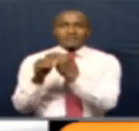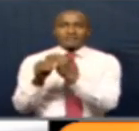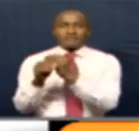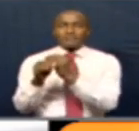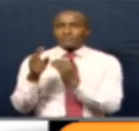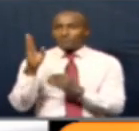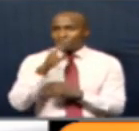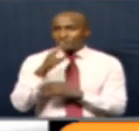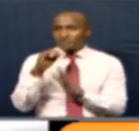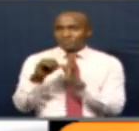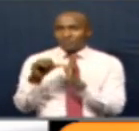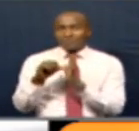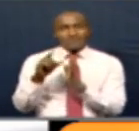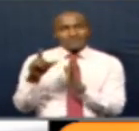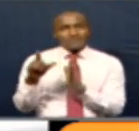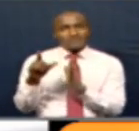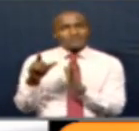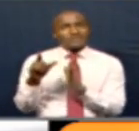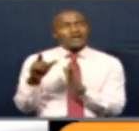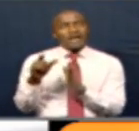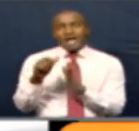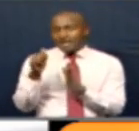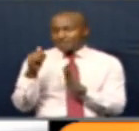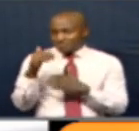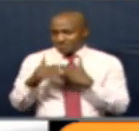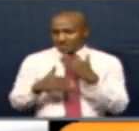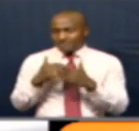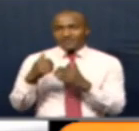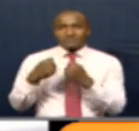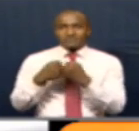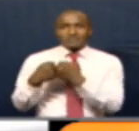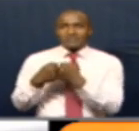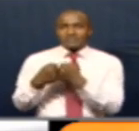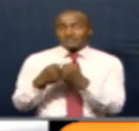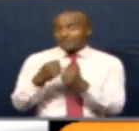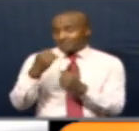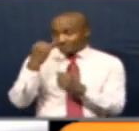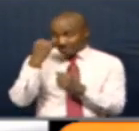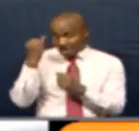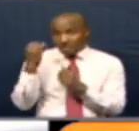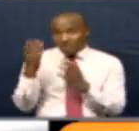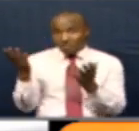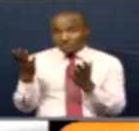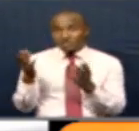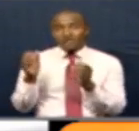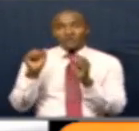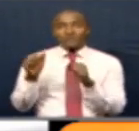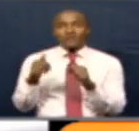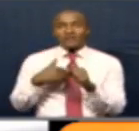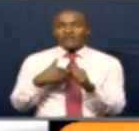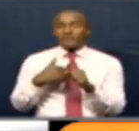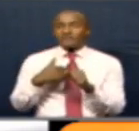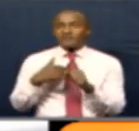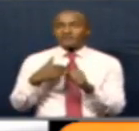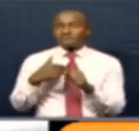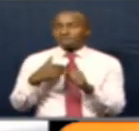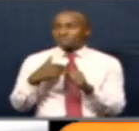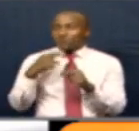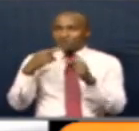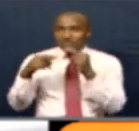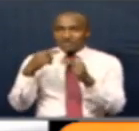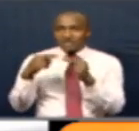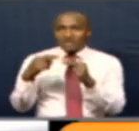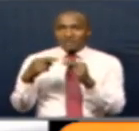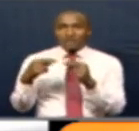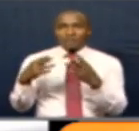problem is also a behavioral challenge. The idea that you can have a restaurant where you are